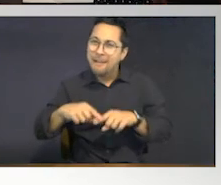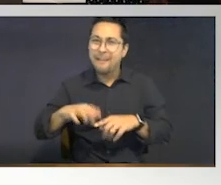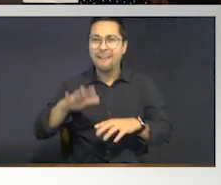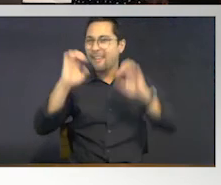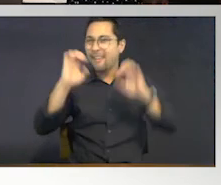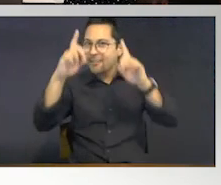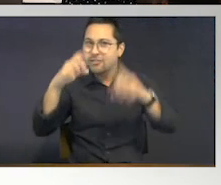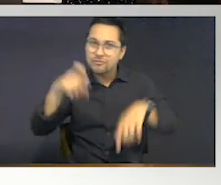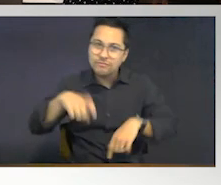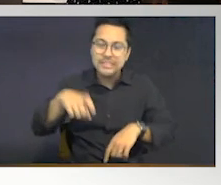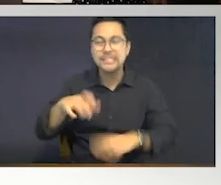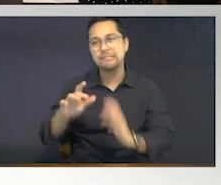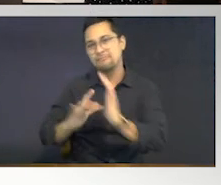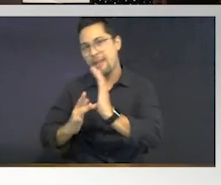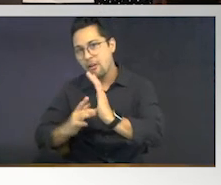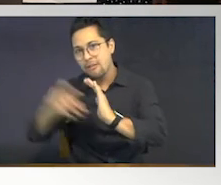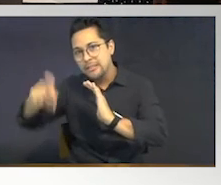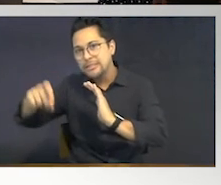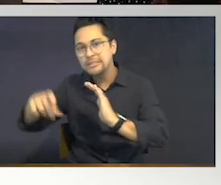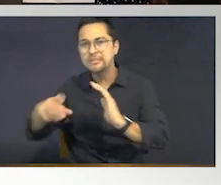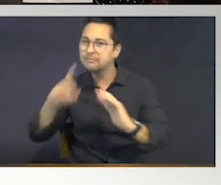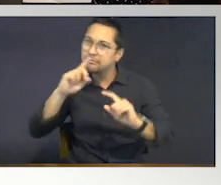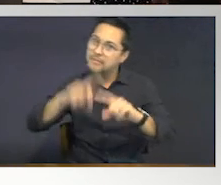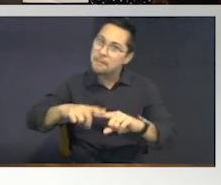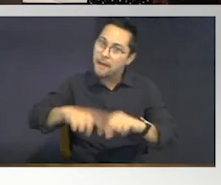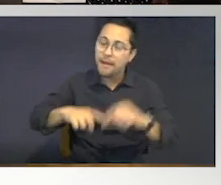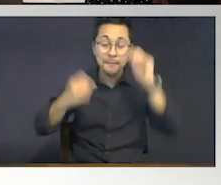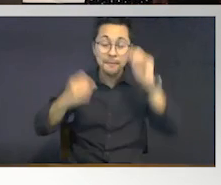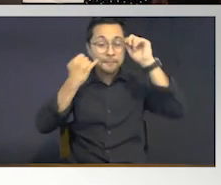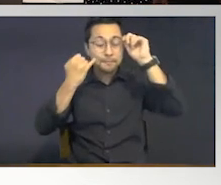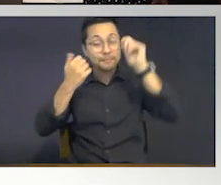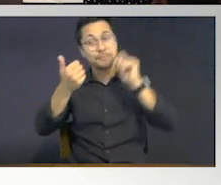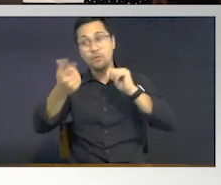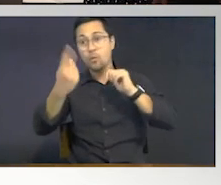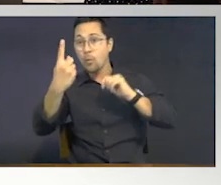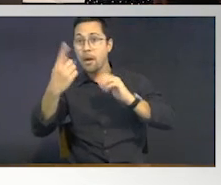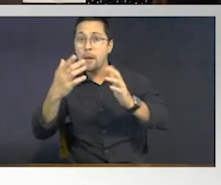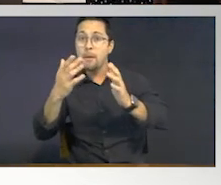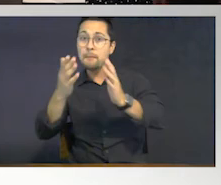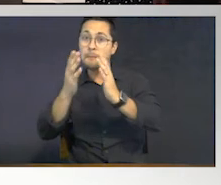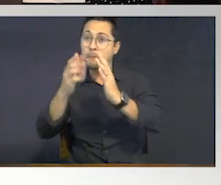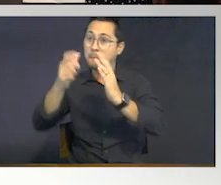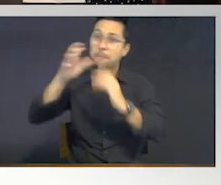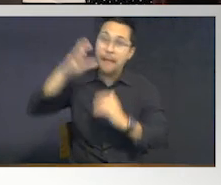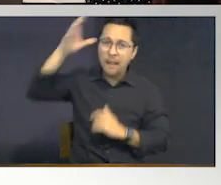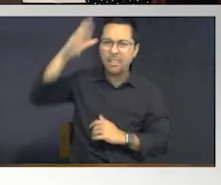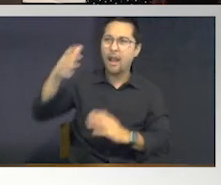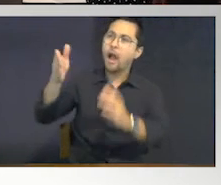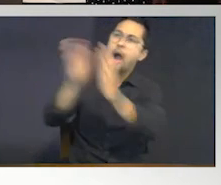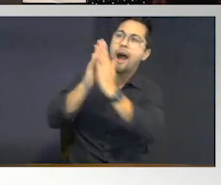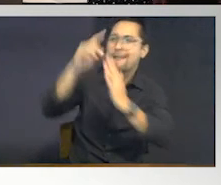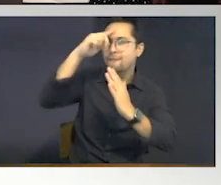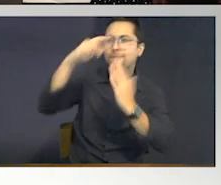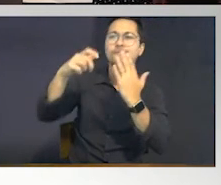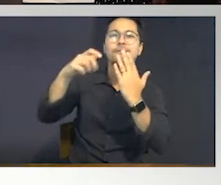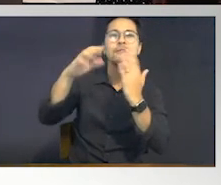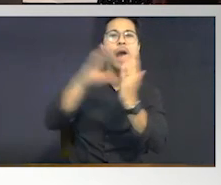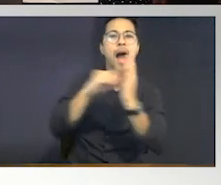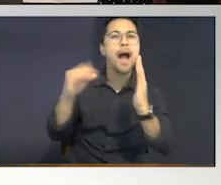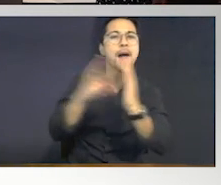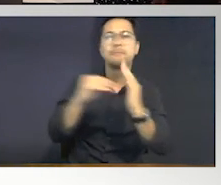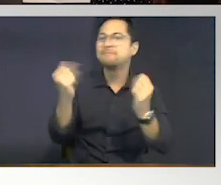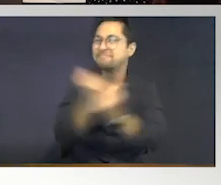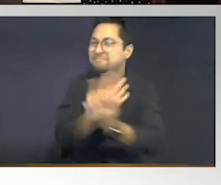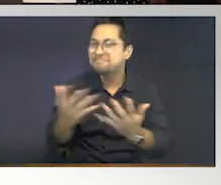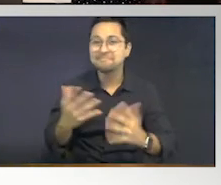or medical needs, and if you're one of those parents that always ask for a copy of everything, you know,